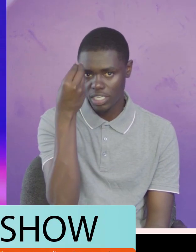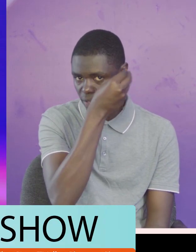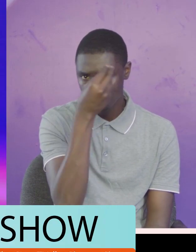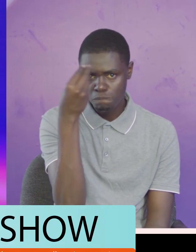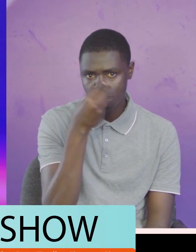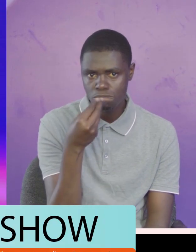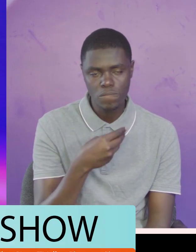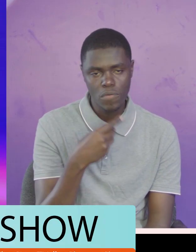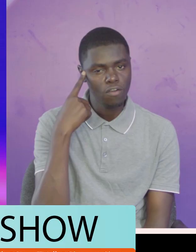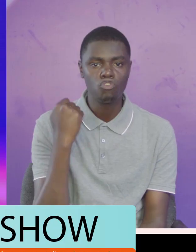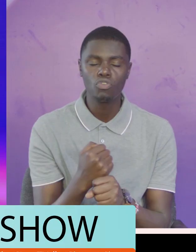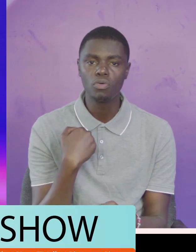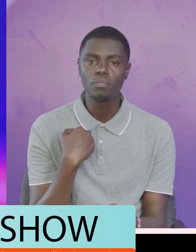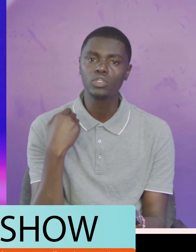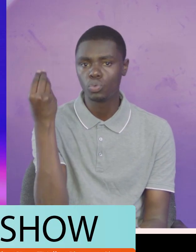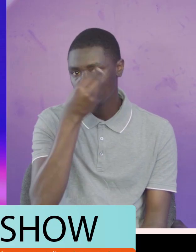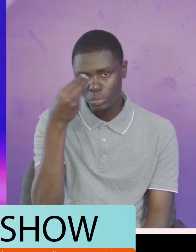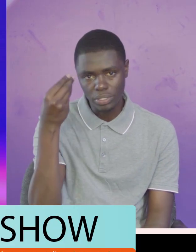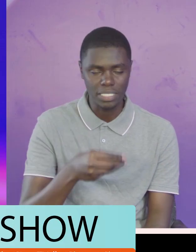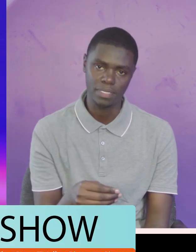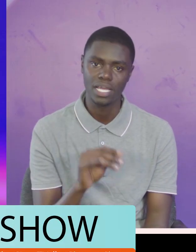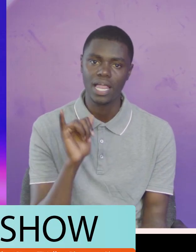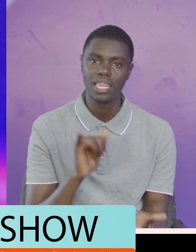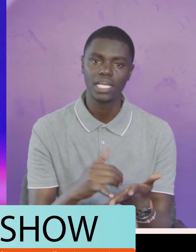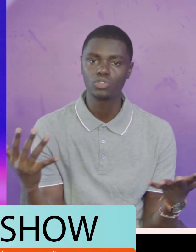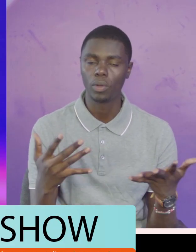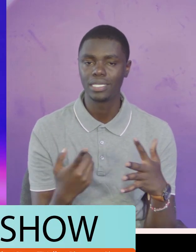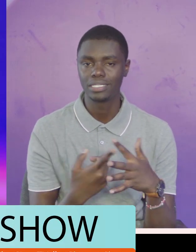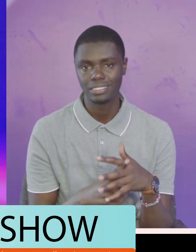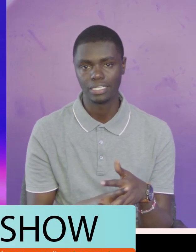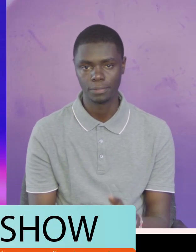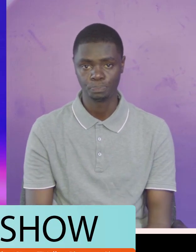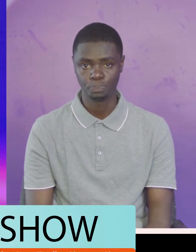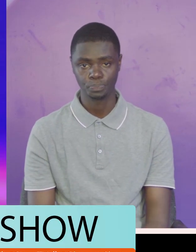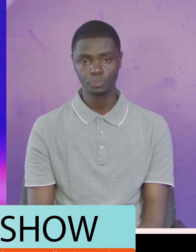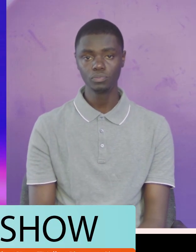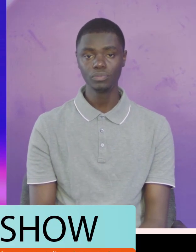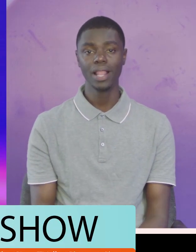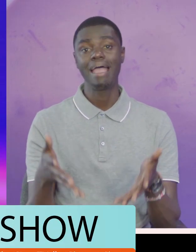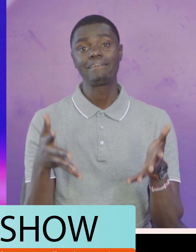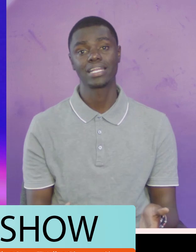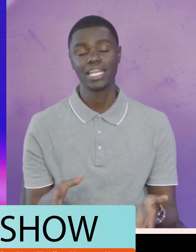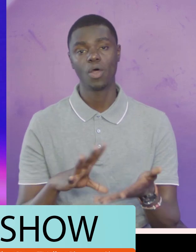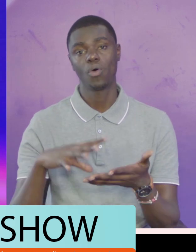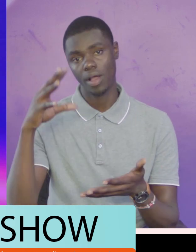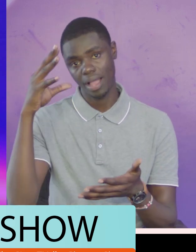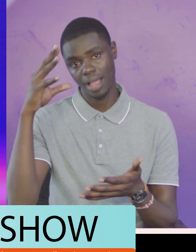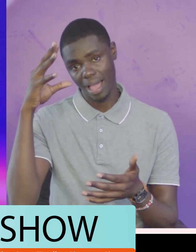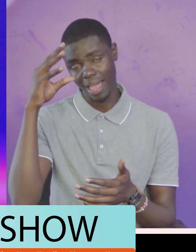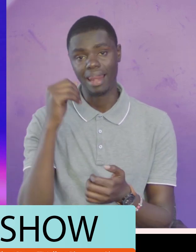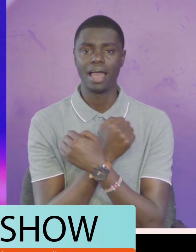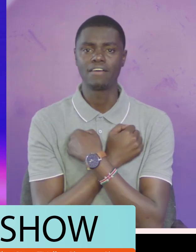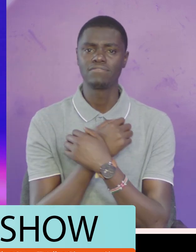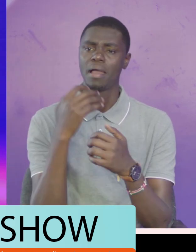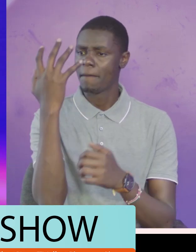canvas for me to do anything on it. So that's where it all started. And right now, I love